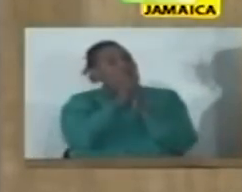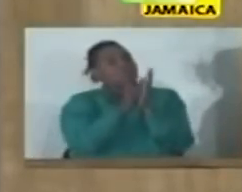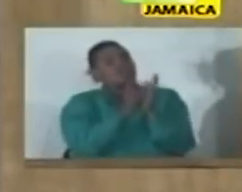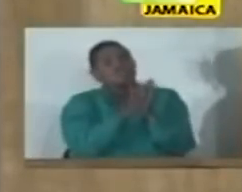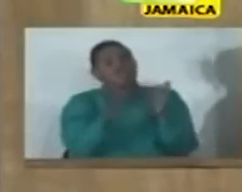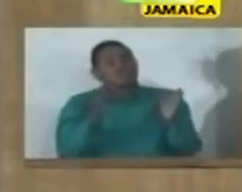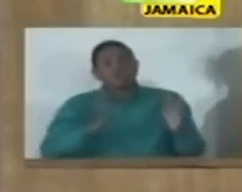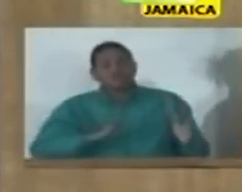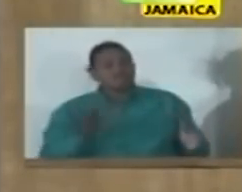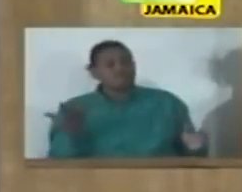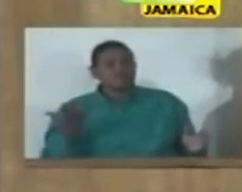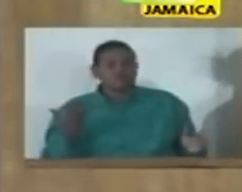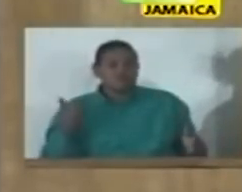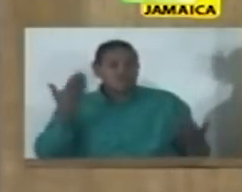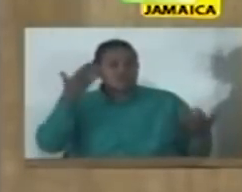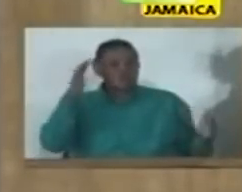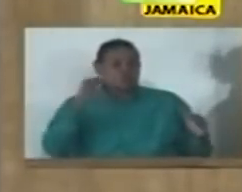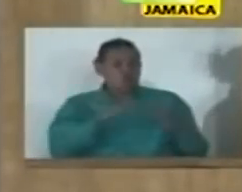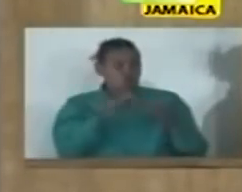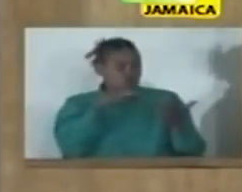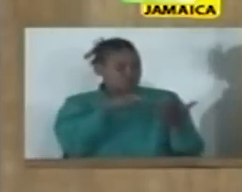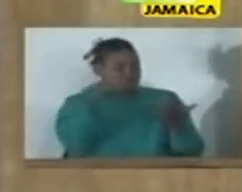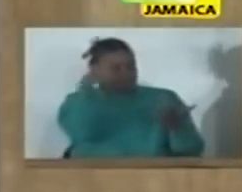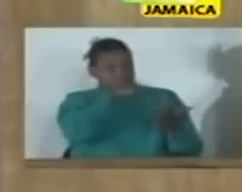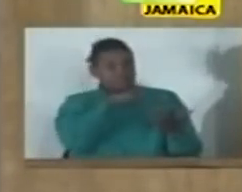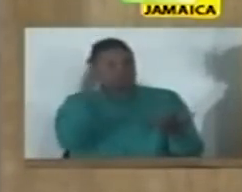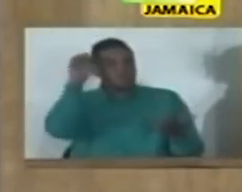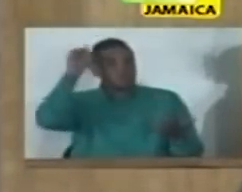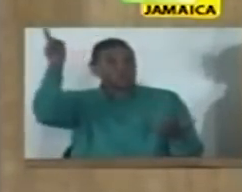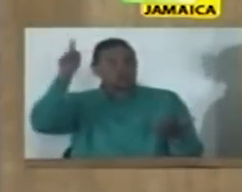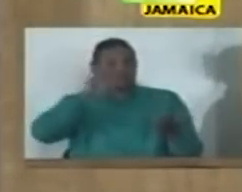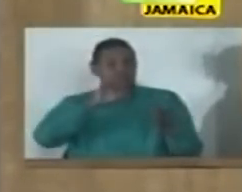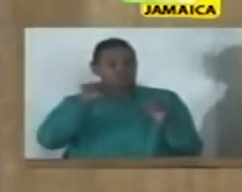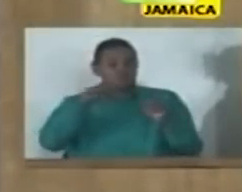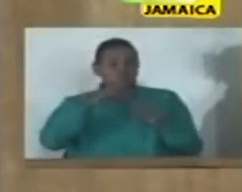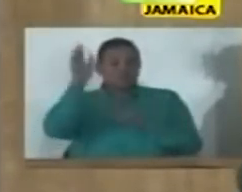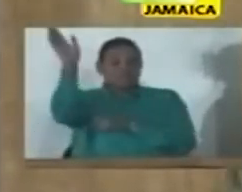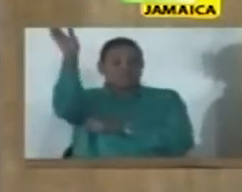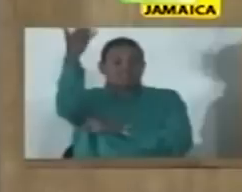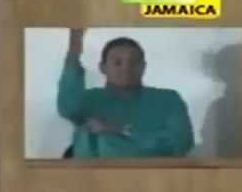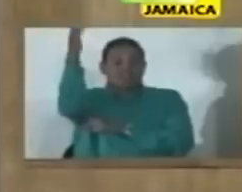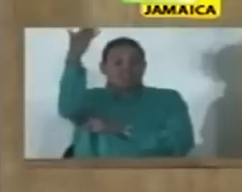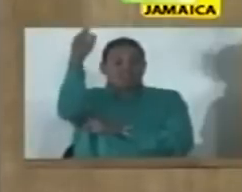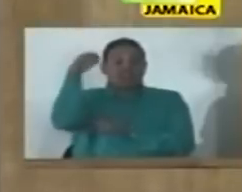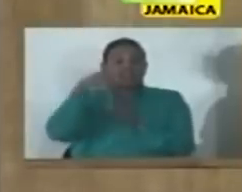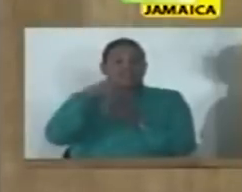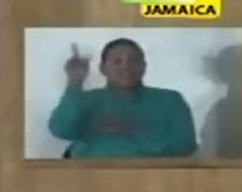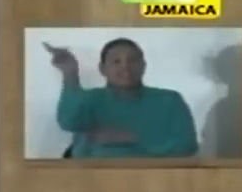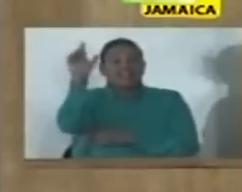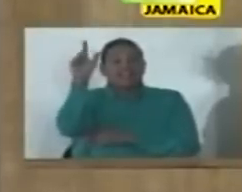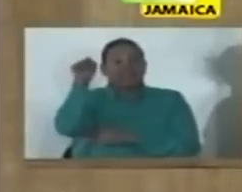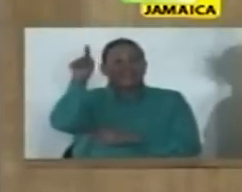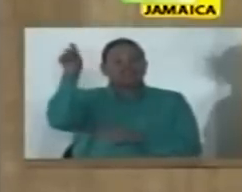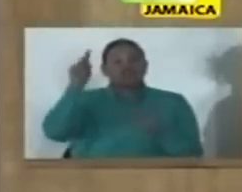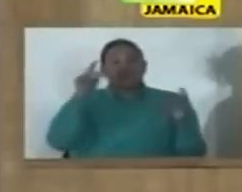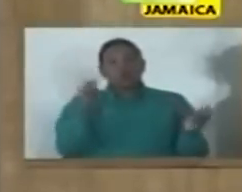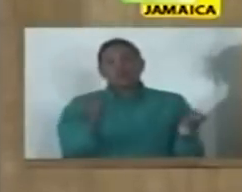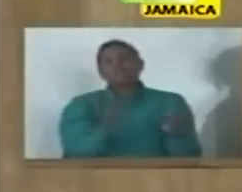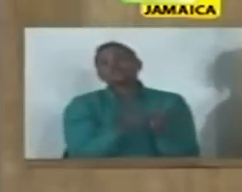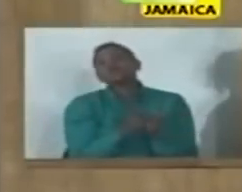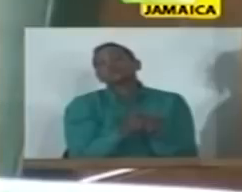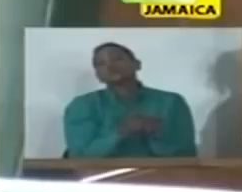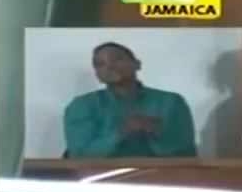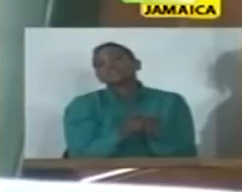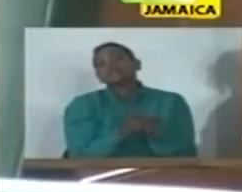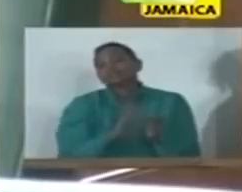it. I don't know she see it, miss it. Because when the flag went up in Ligony, she was quick